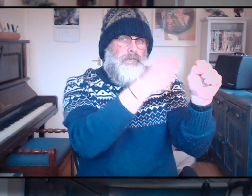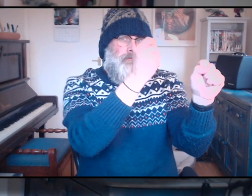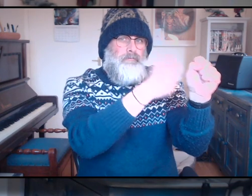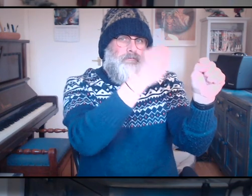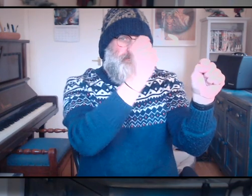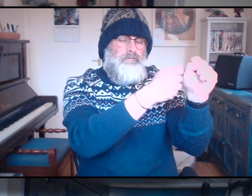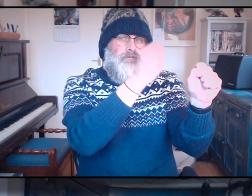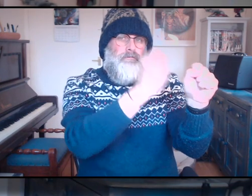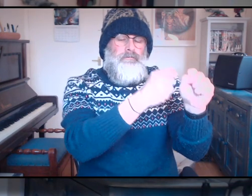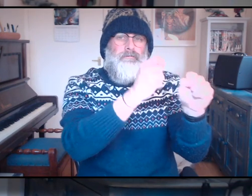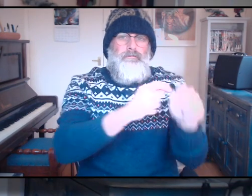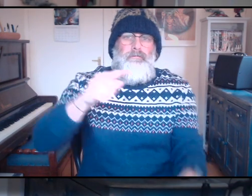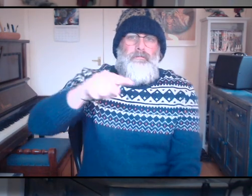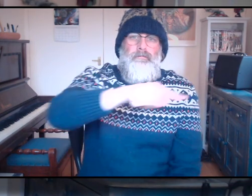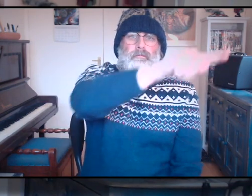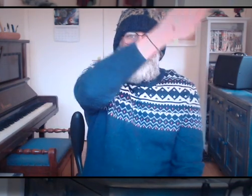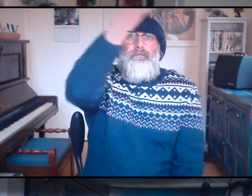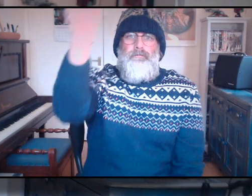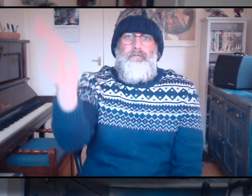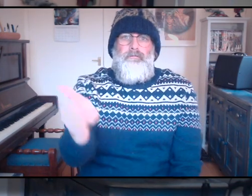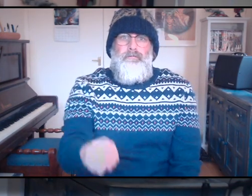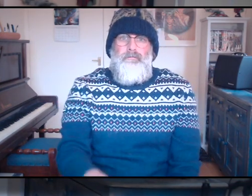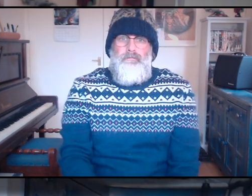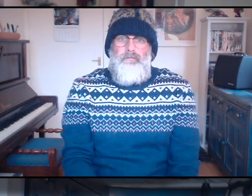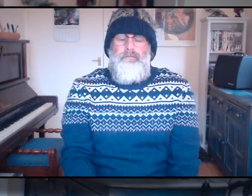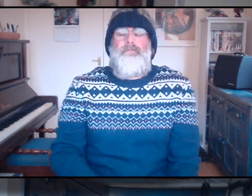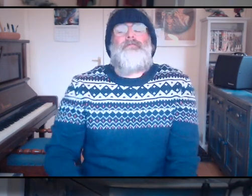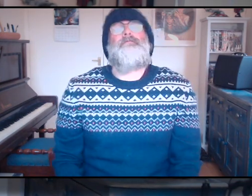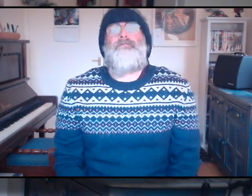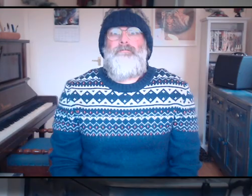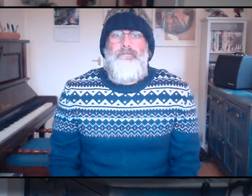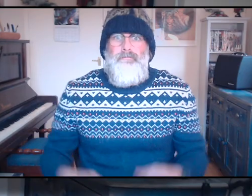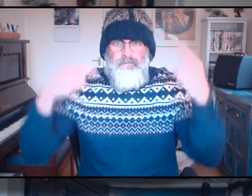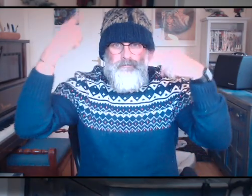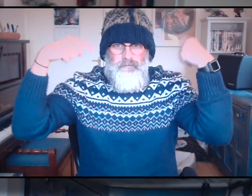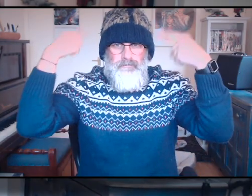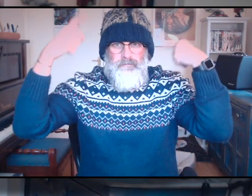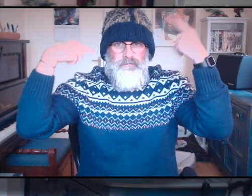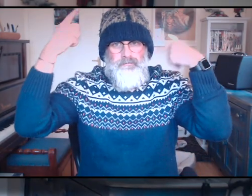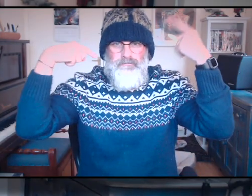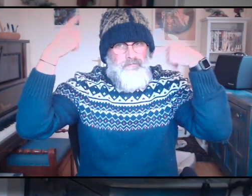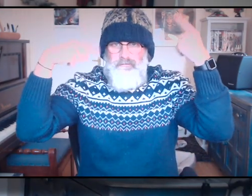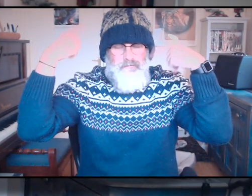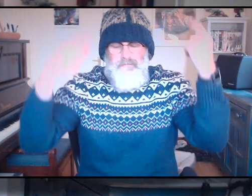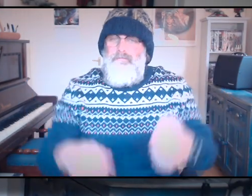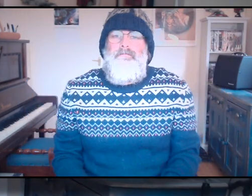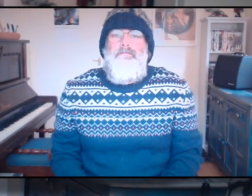to make toys and gifts and candy canes. This is driving